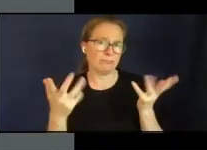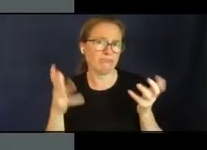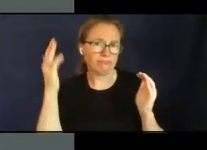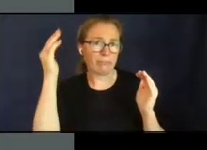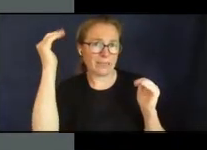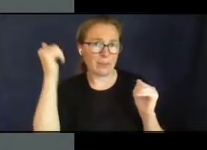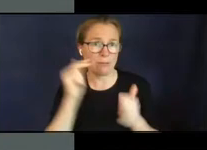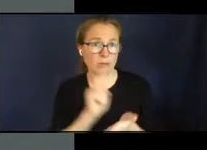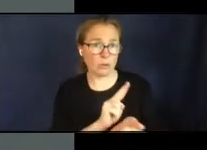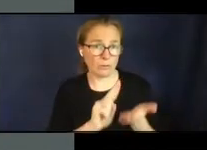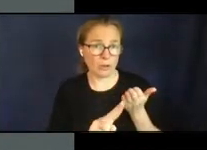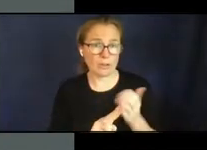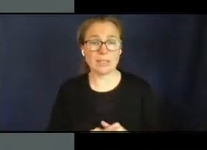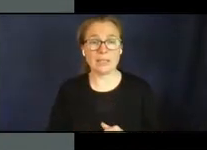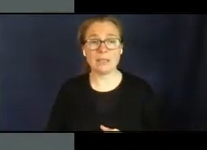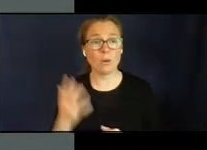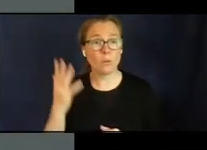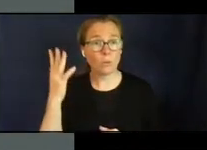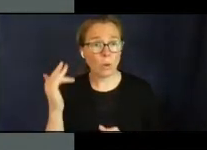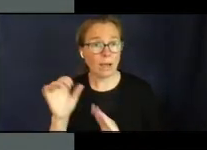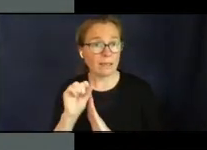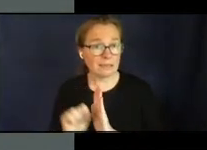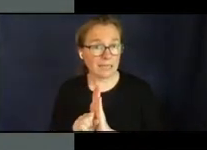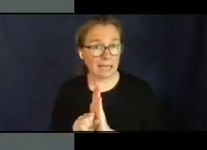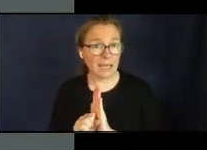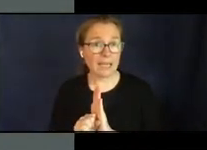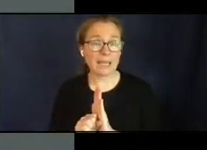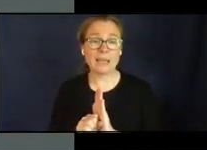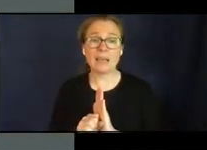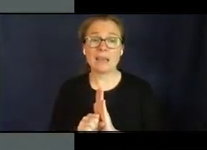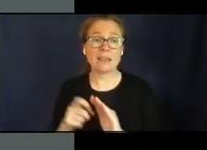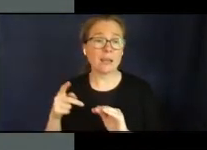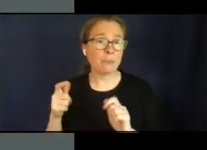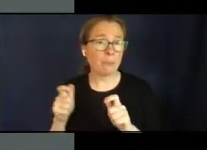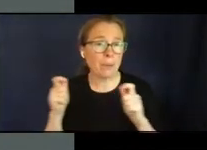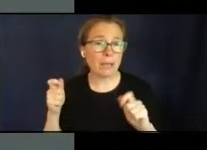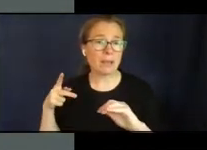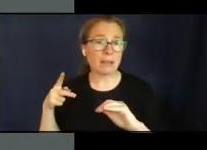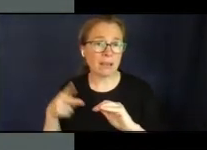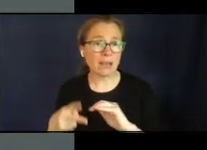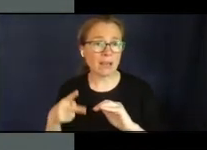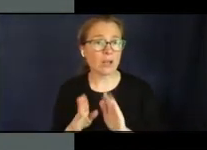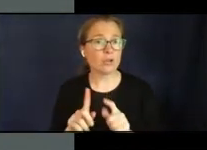state was going to make large cuts in the kind of general funding